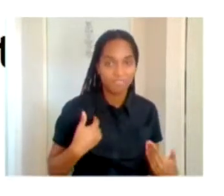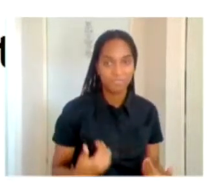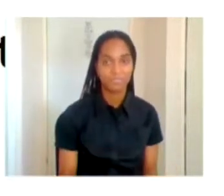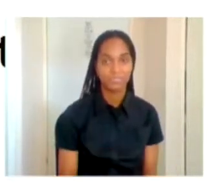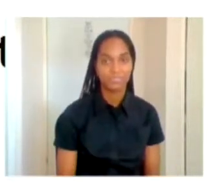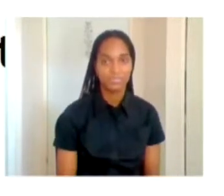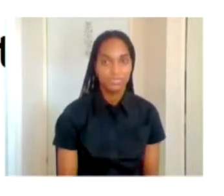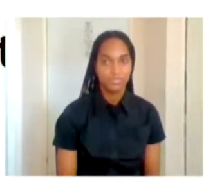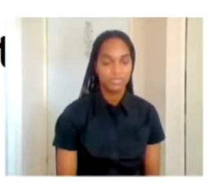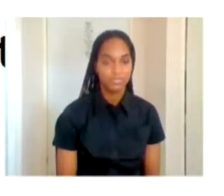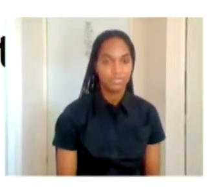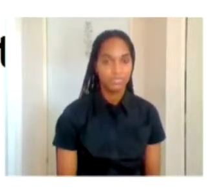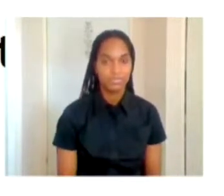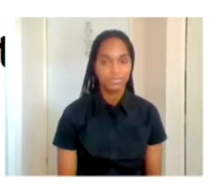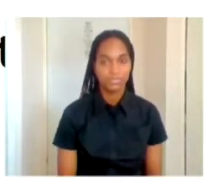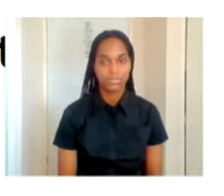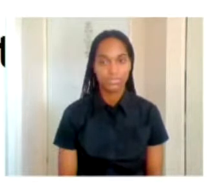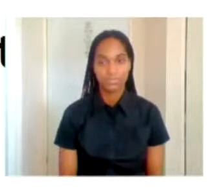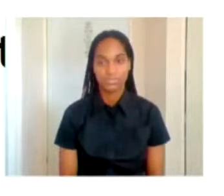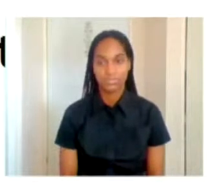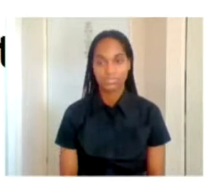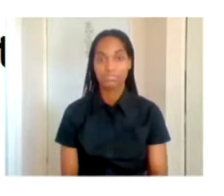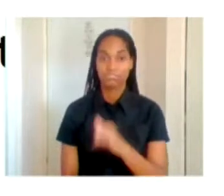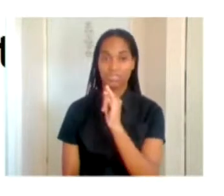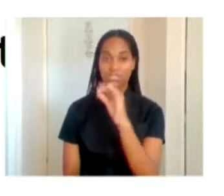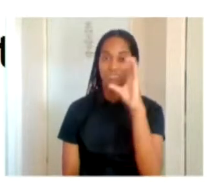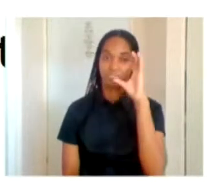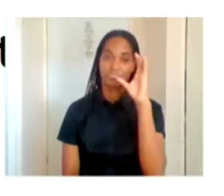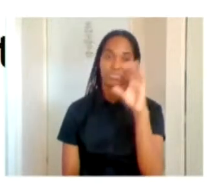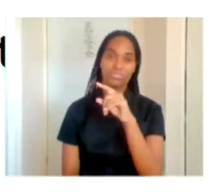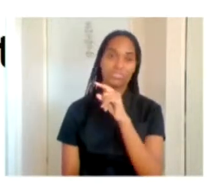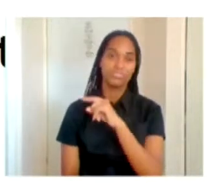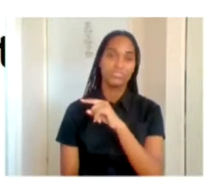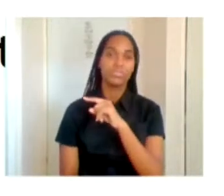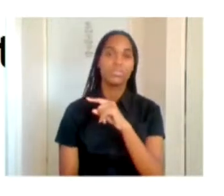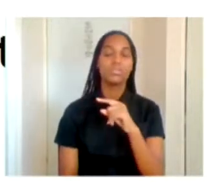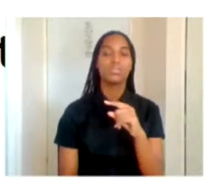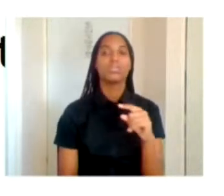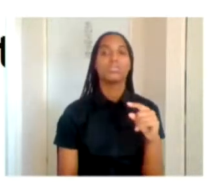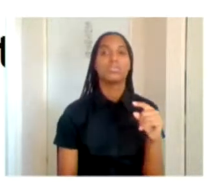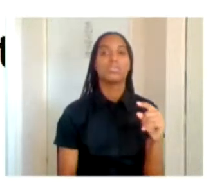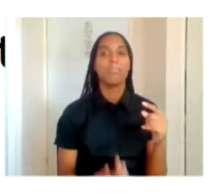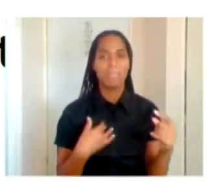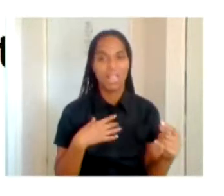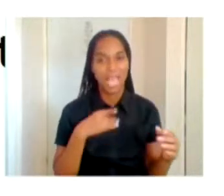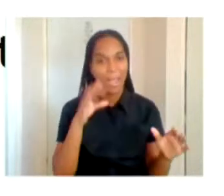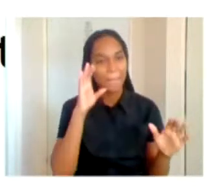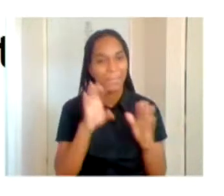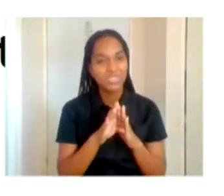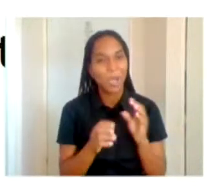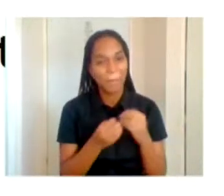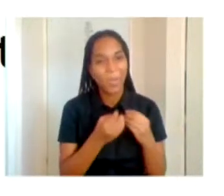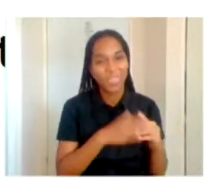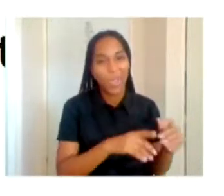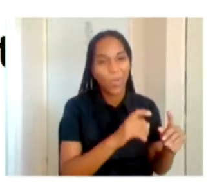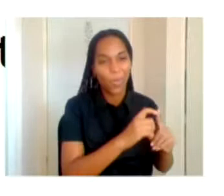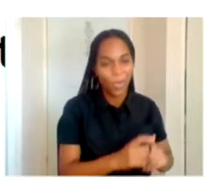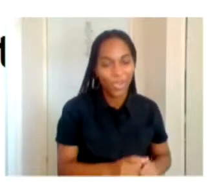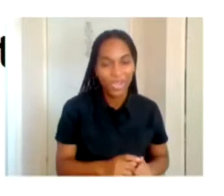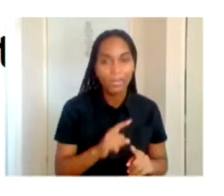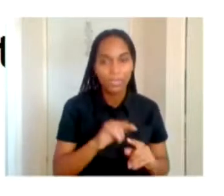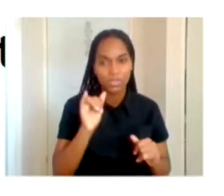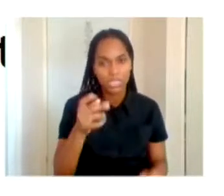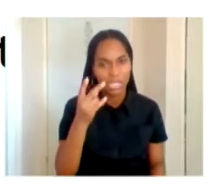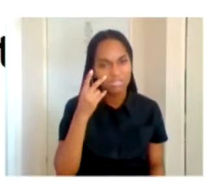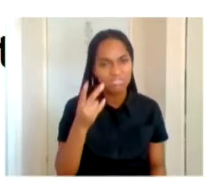So here's a picture of the environment. I like pictures sometimes more than words. But you can see basically